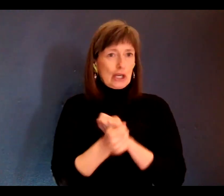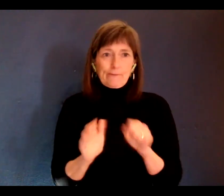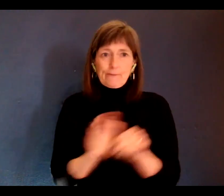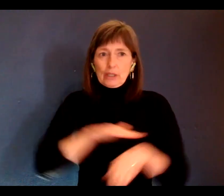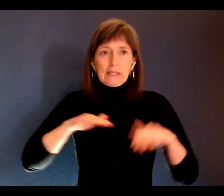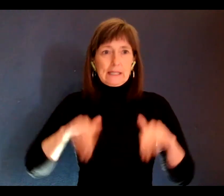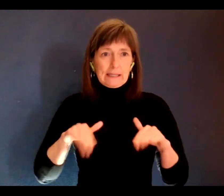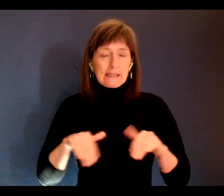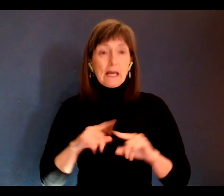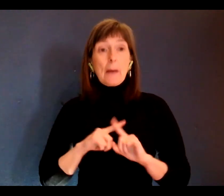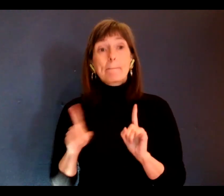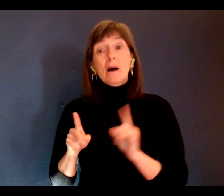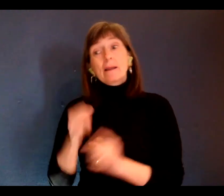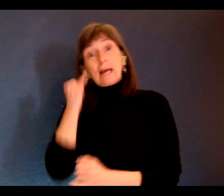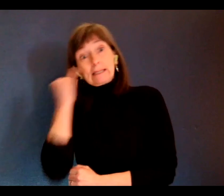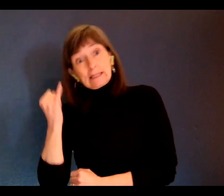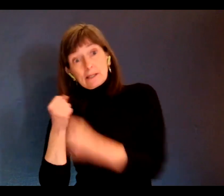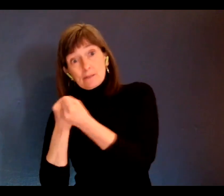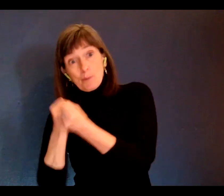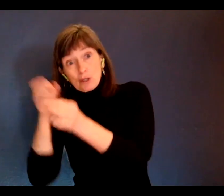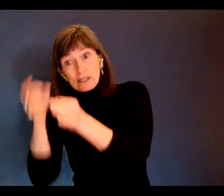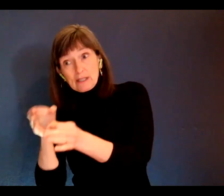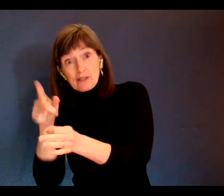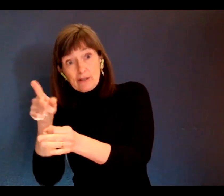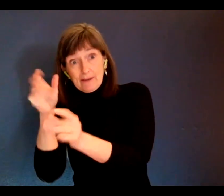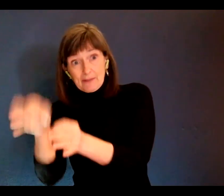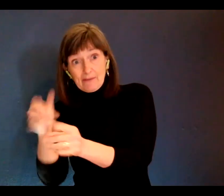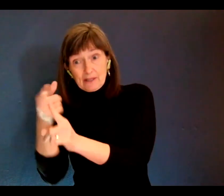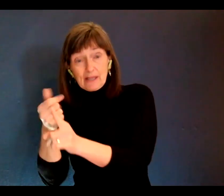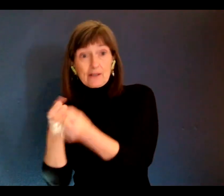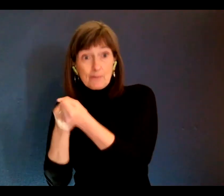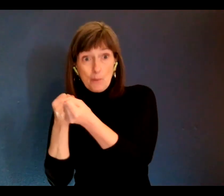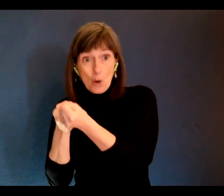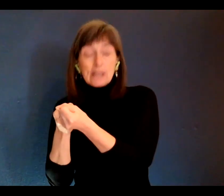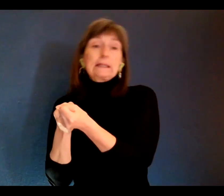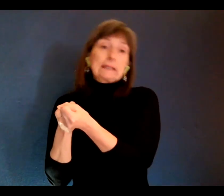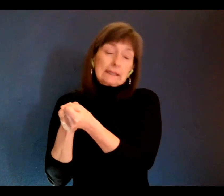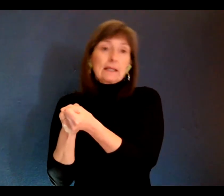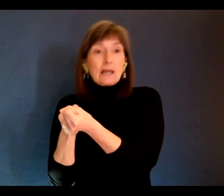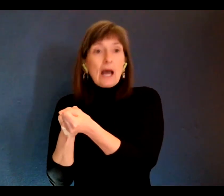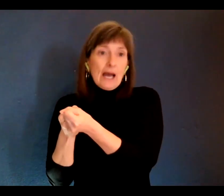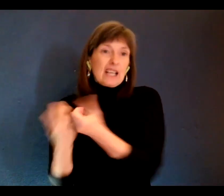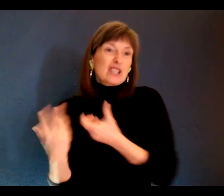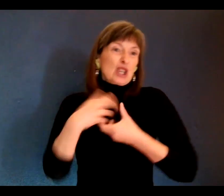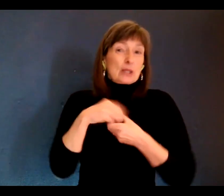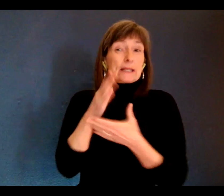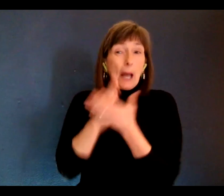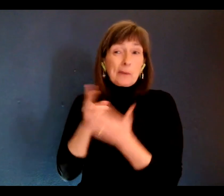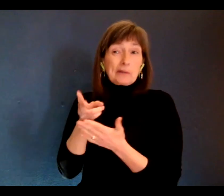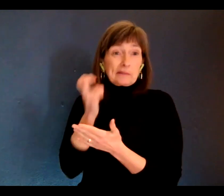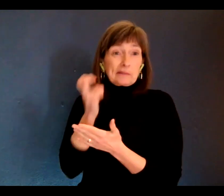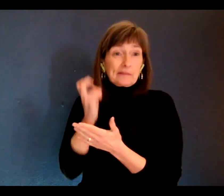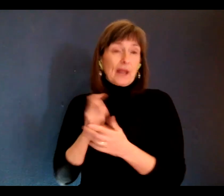those principles. But to your point, Ray, it's a larger systems discussion and government discussion